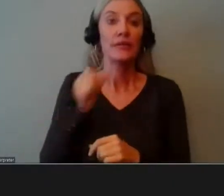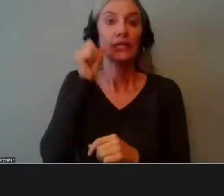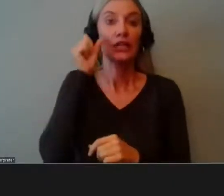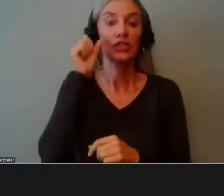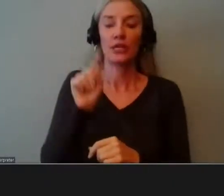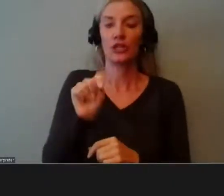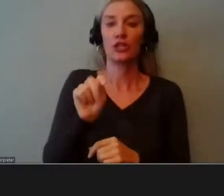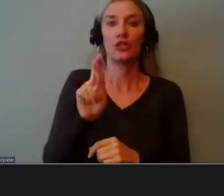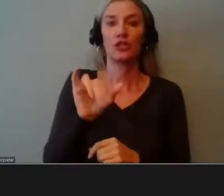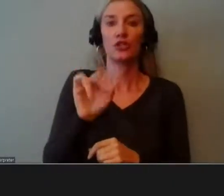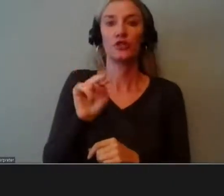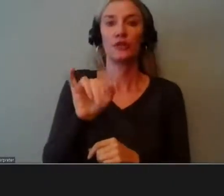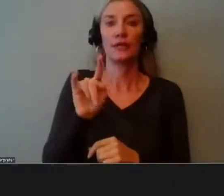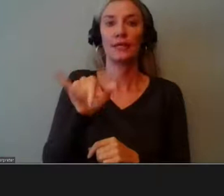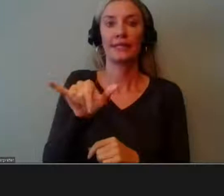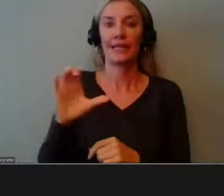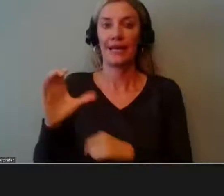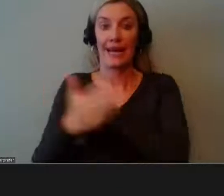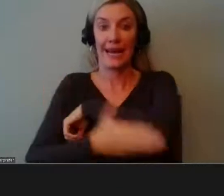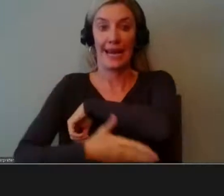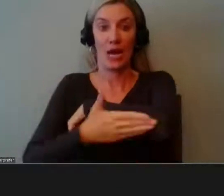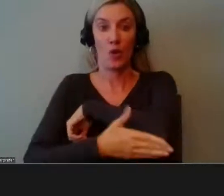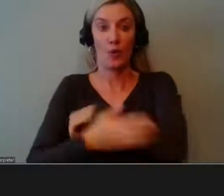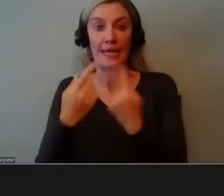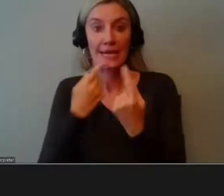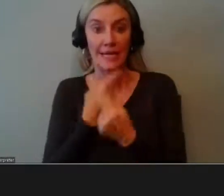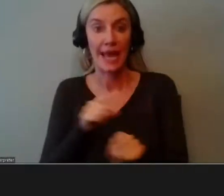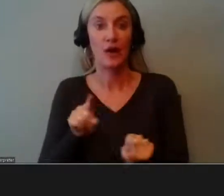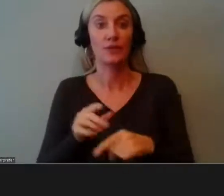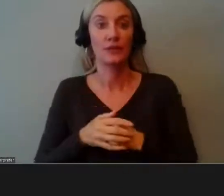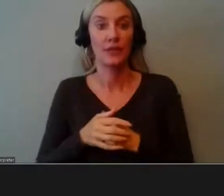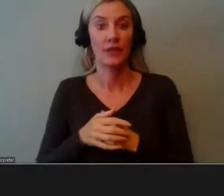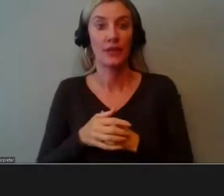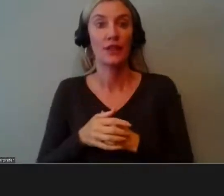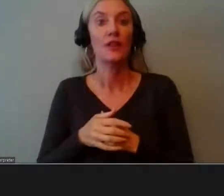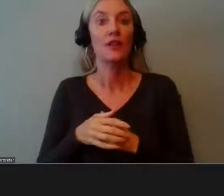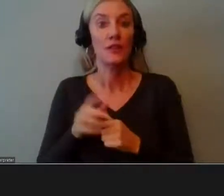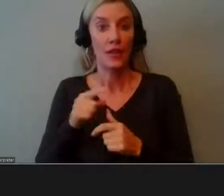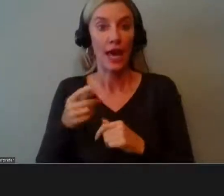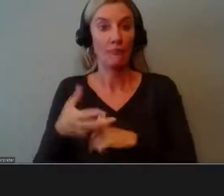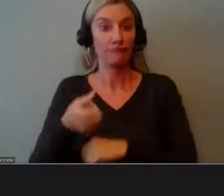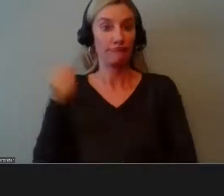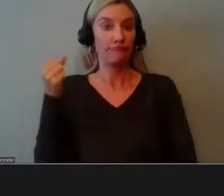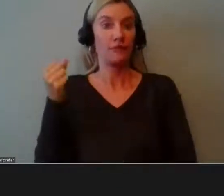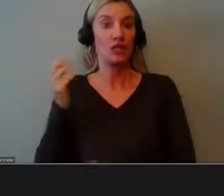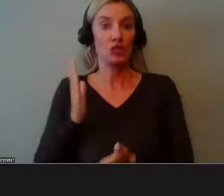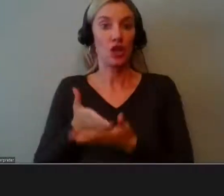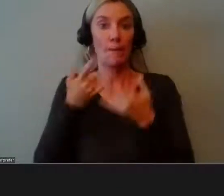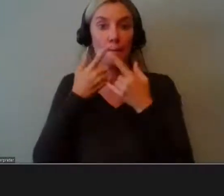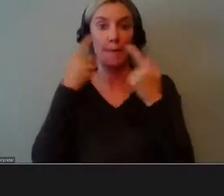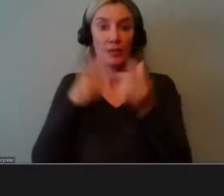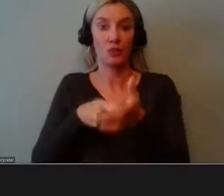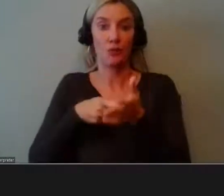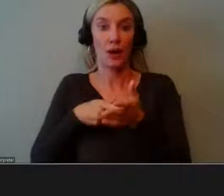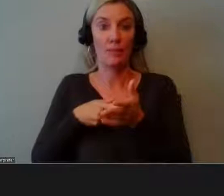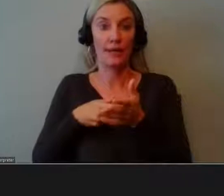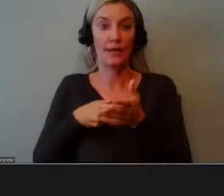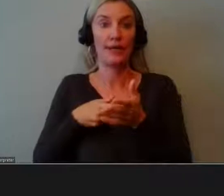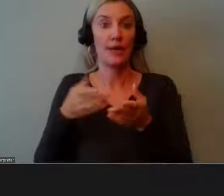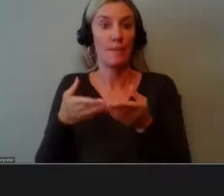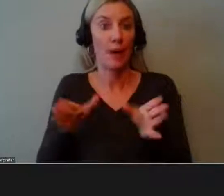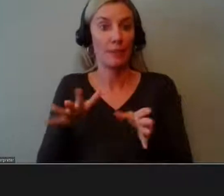Trinity County announced they were rescinding their masking mandate in public settings.